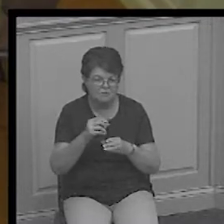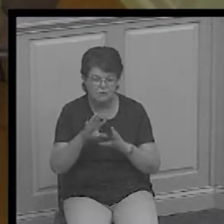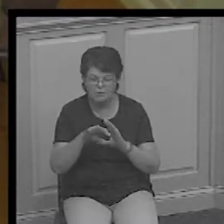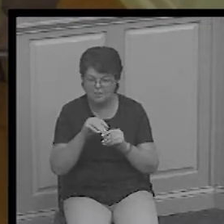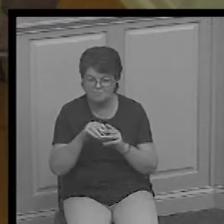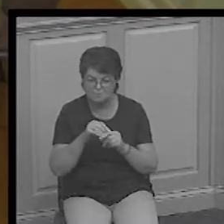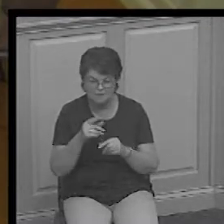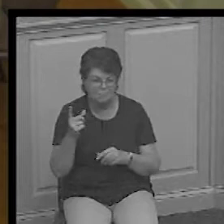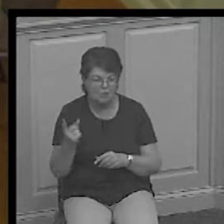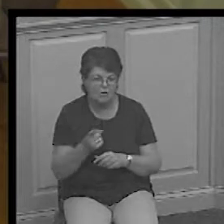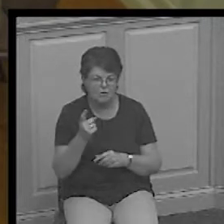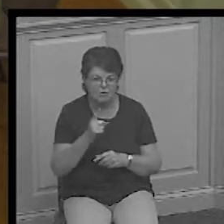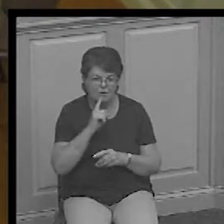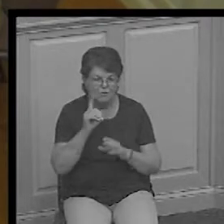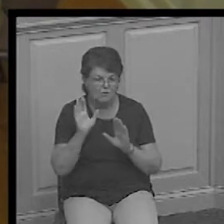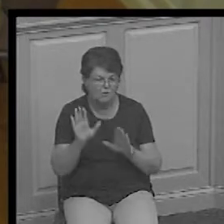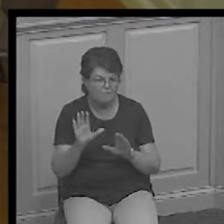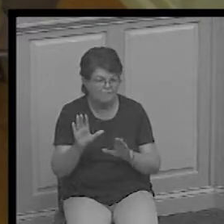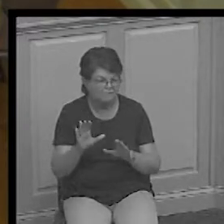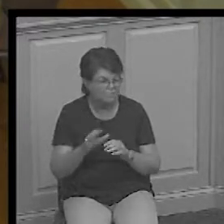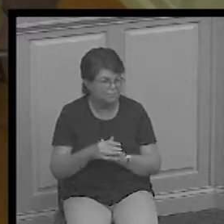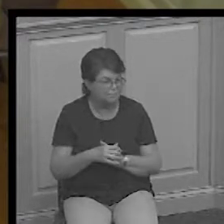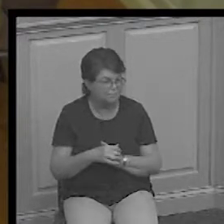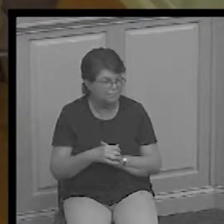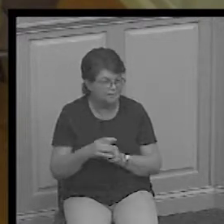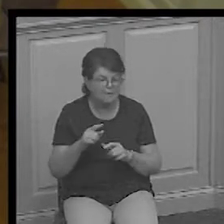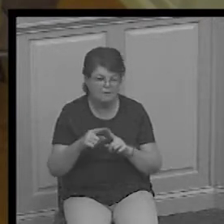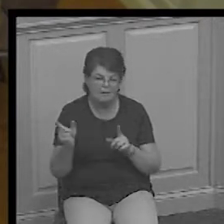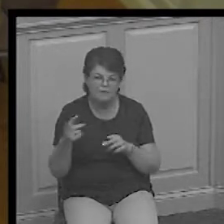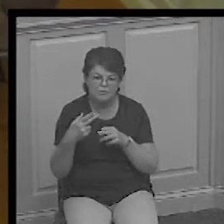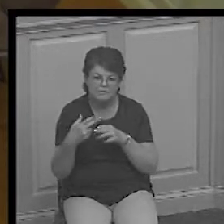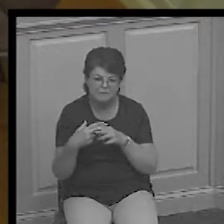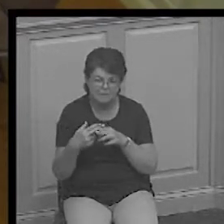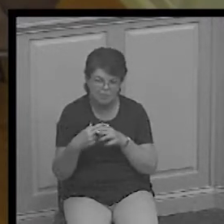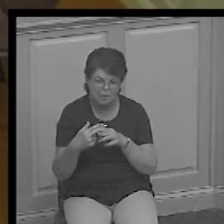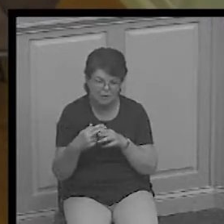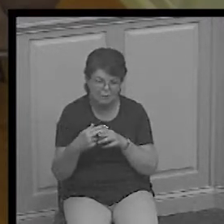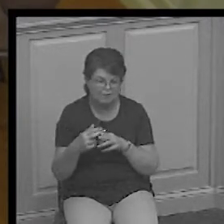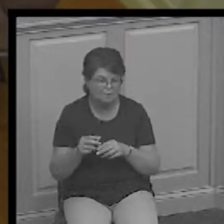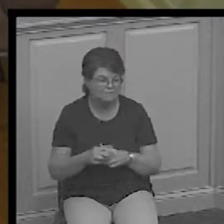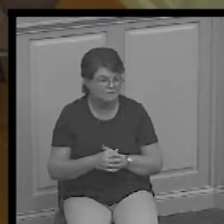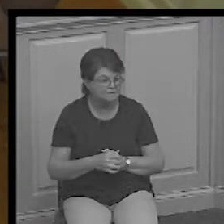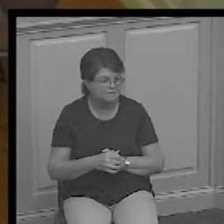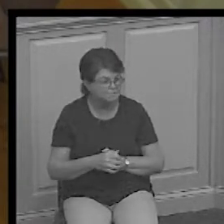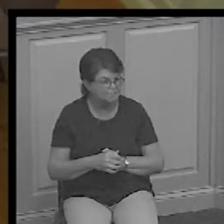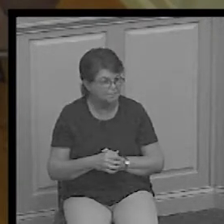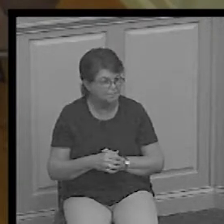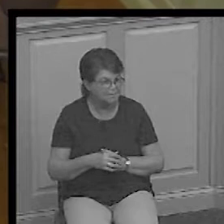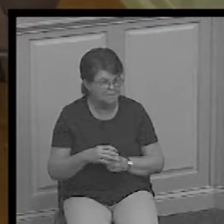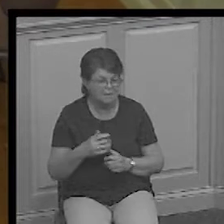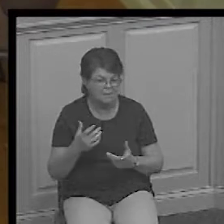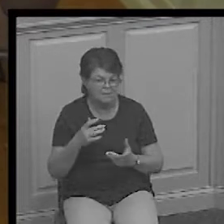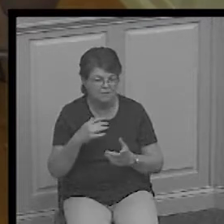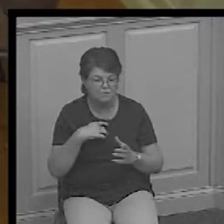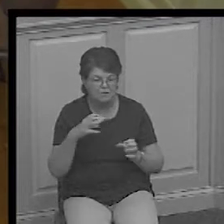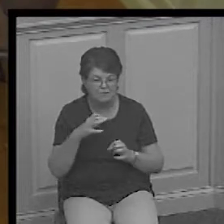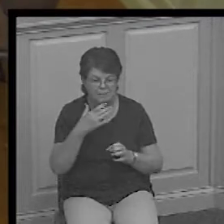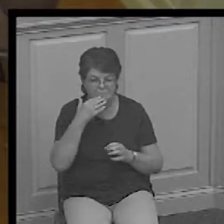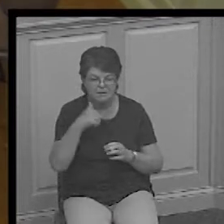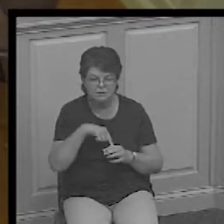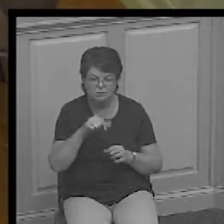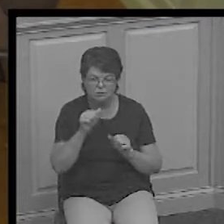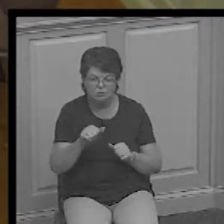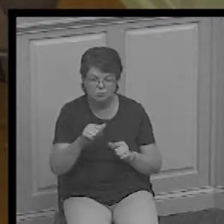whatever, and those have always been wonderful. Yes. They're temporary. Agreed. But they're temporary, and, you know, we, Right. best we could approve them. But wouldn't